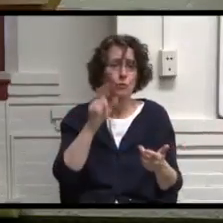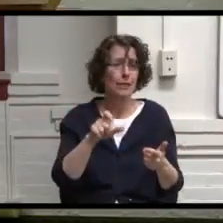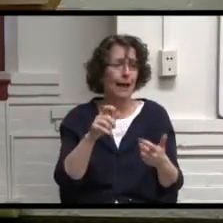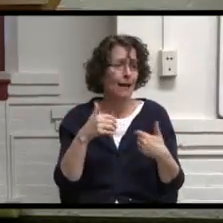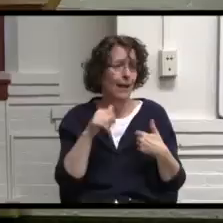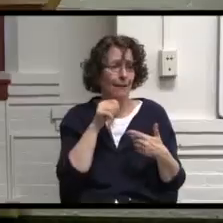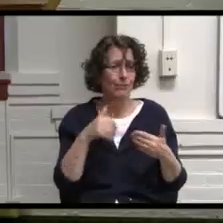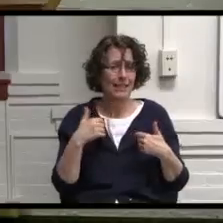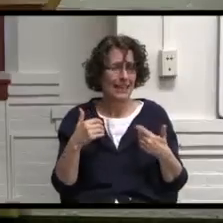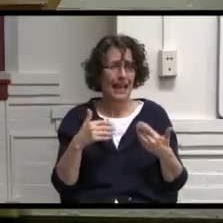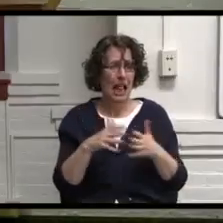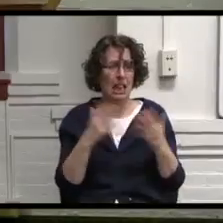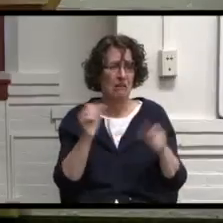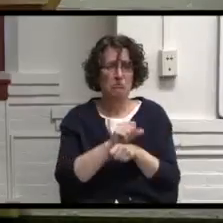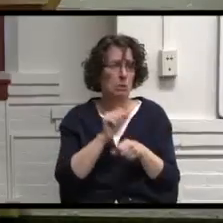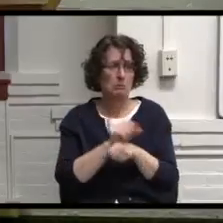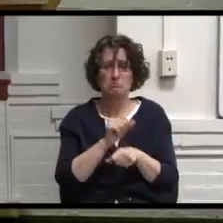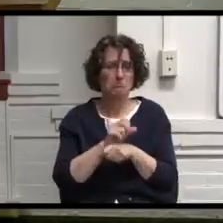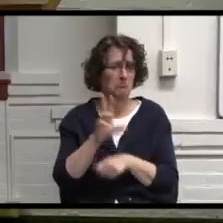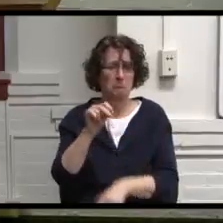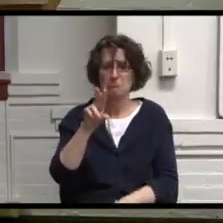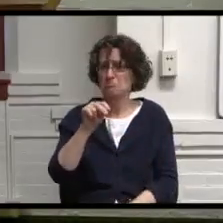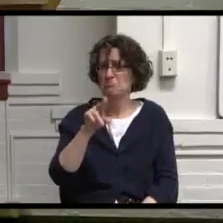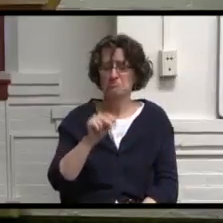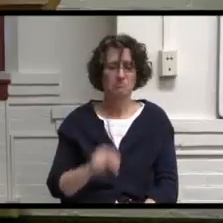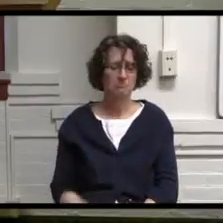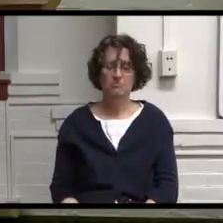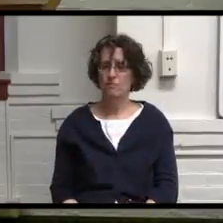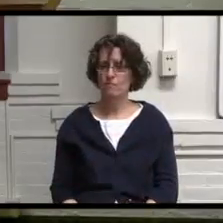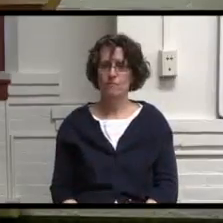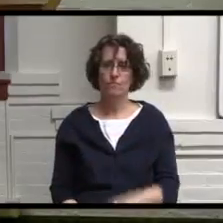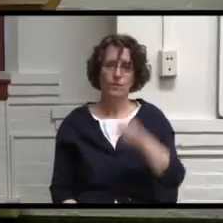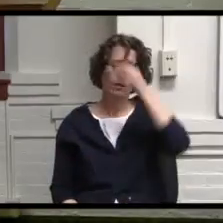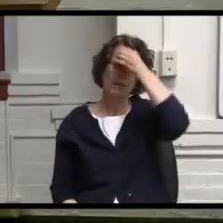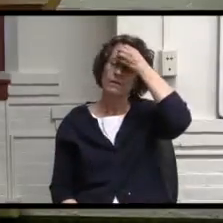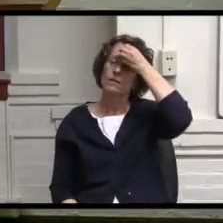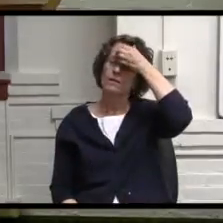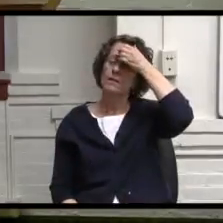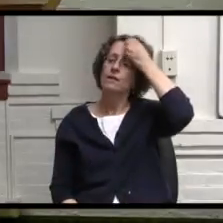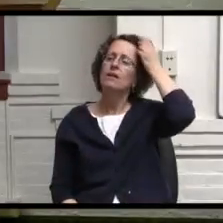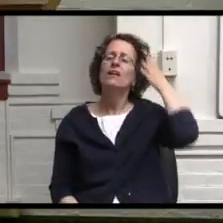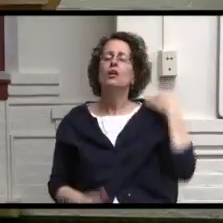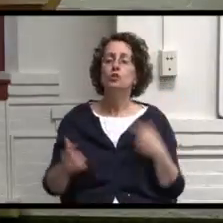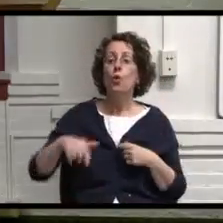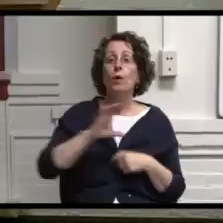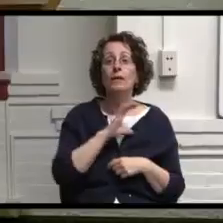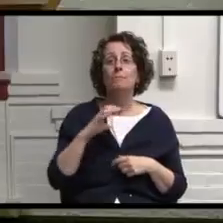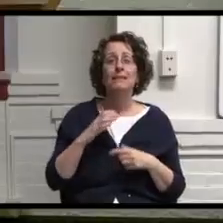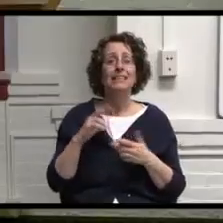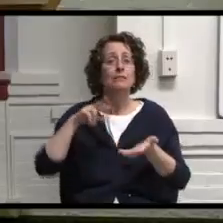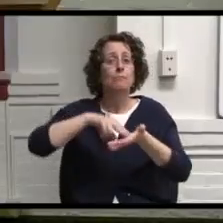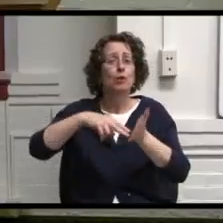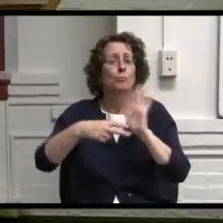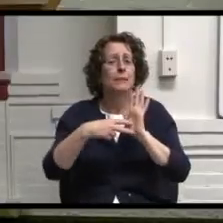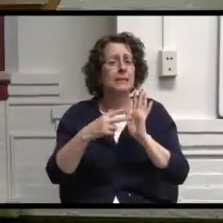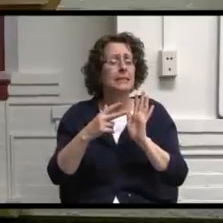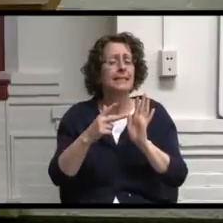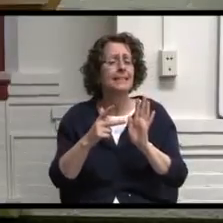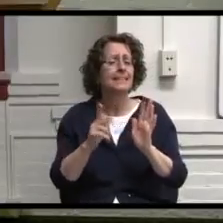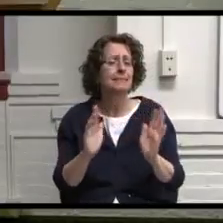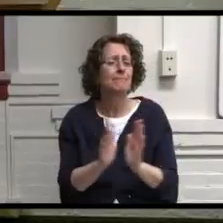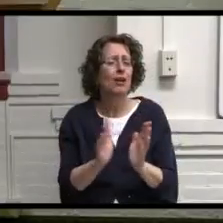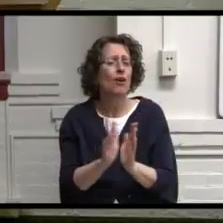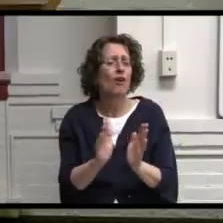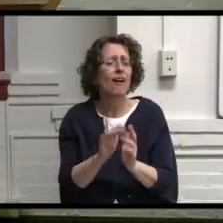And the purpose for the committee is not as pressing as it once was.